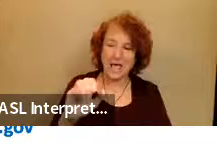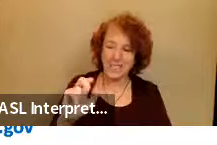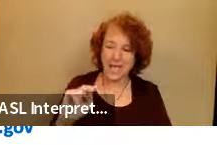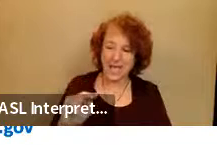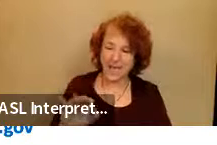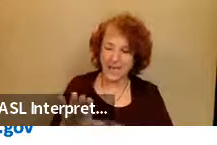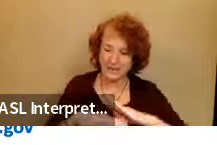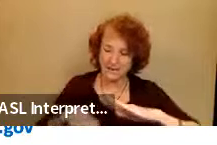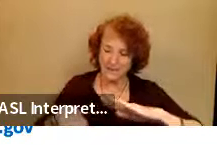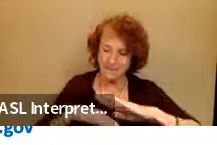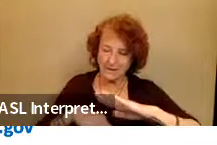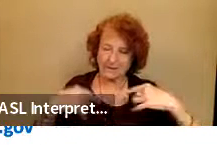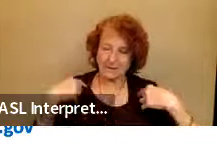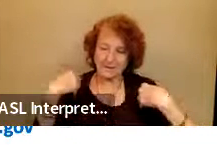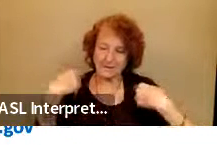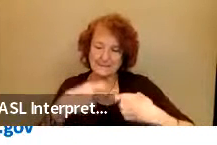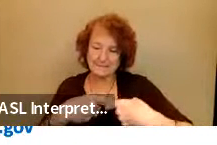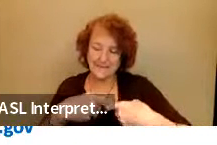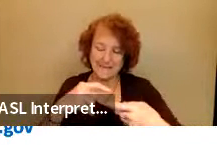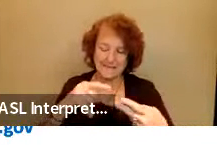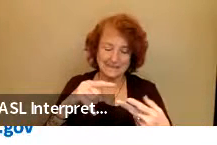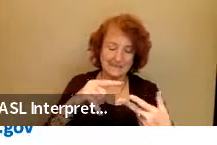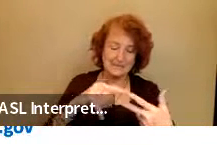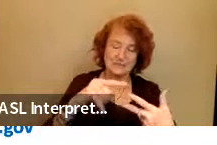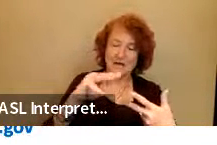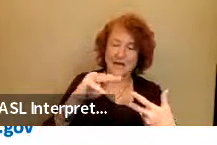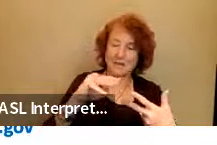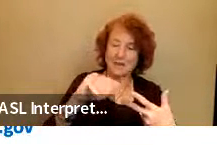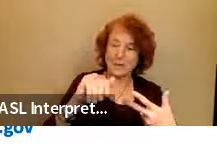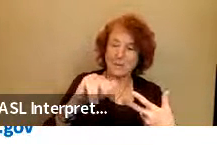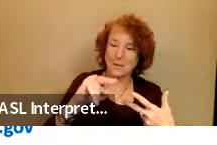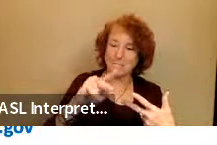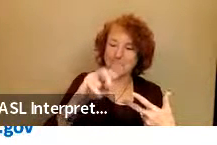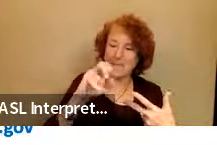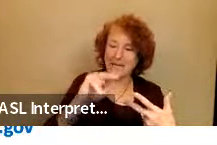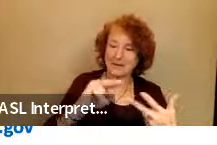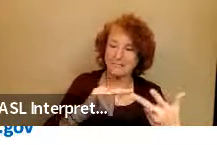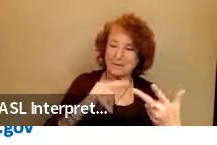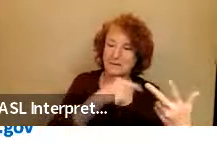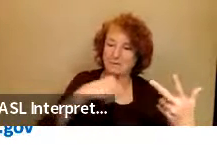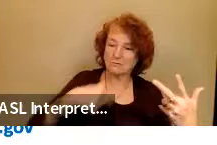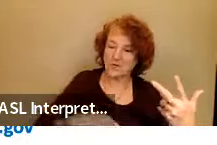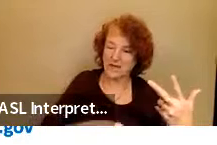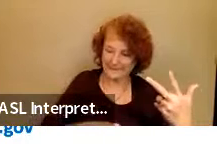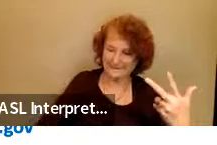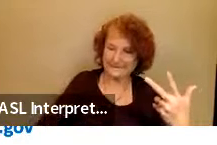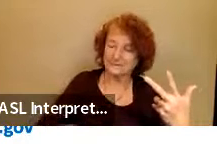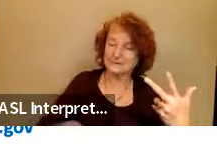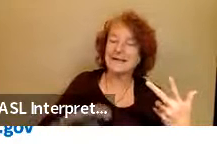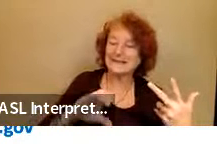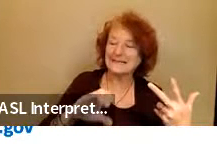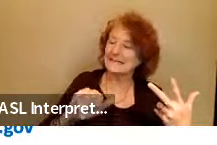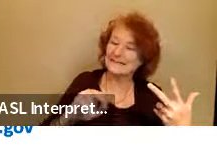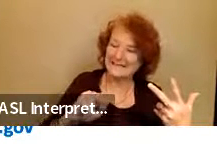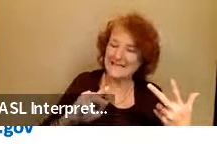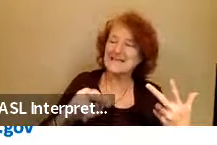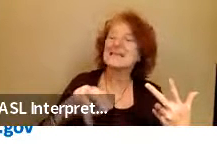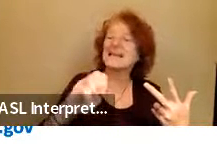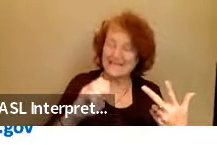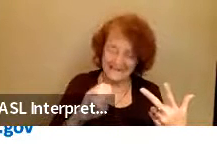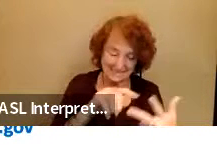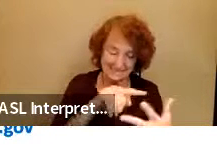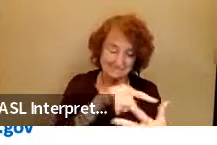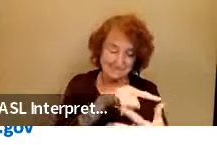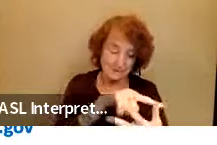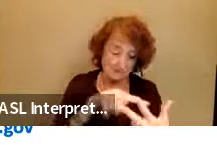Spanish, Mandarin, or Cantonese to hear a simultaneous interpretation of the session. Spanish, Mandarin, and Cantonese speaking participants